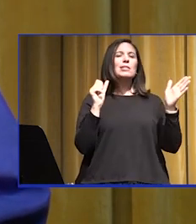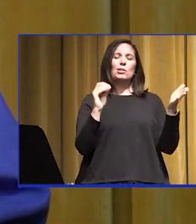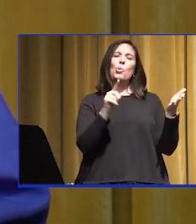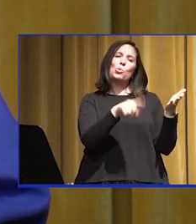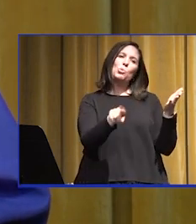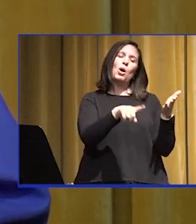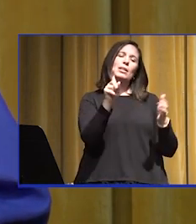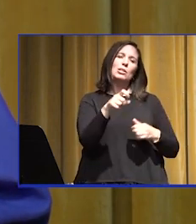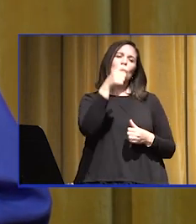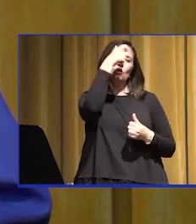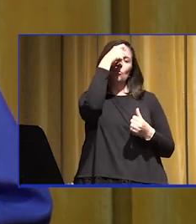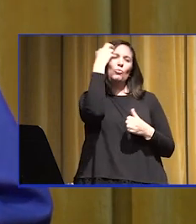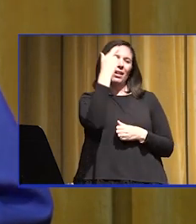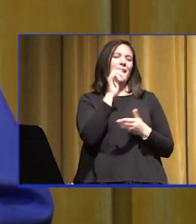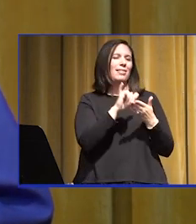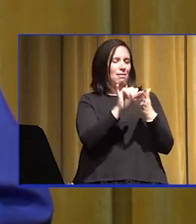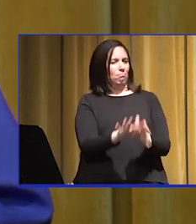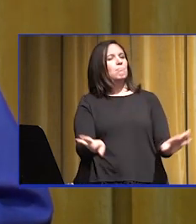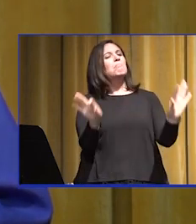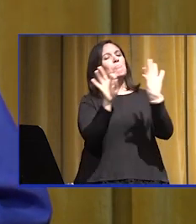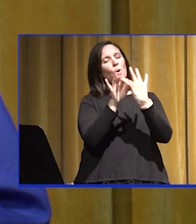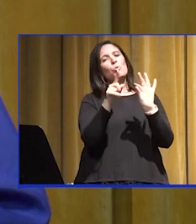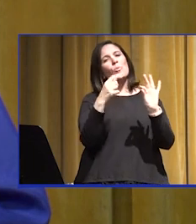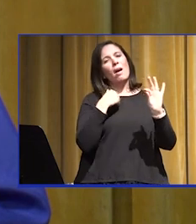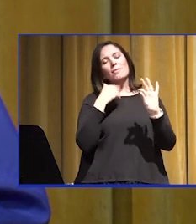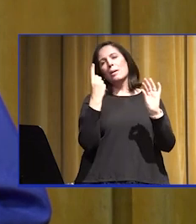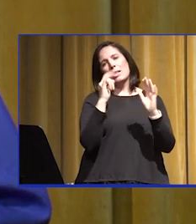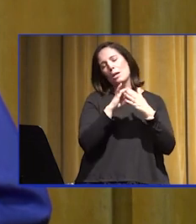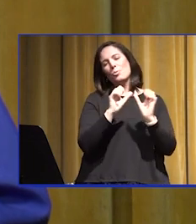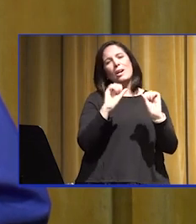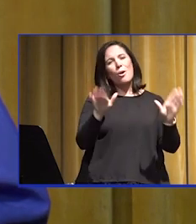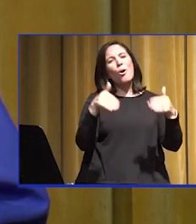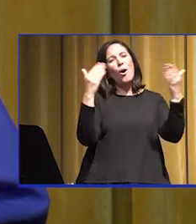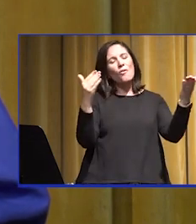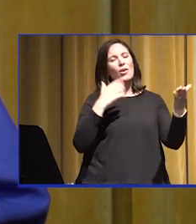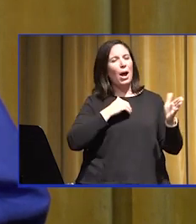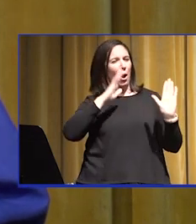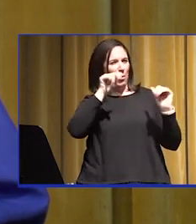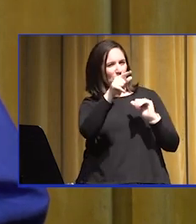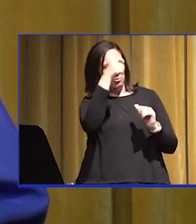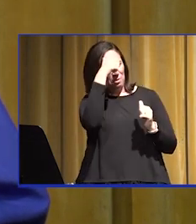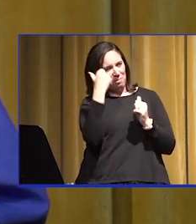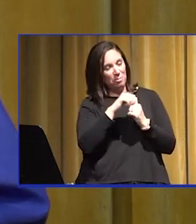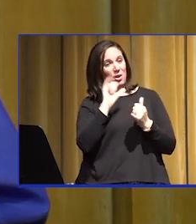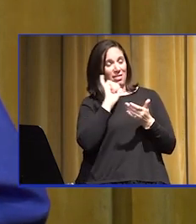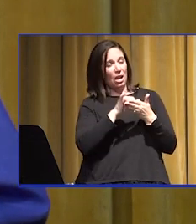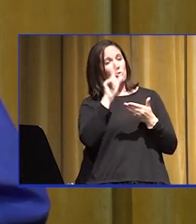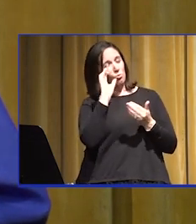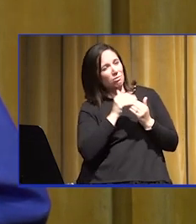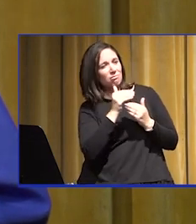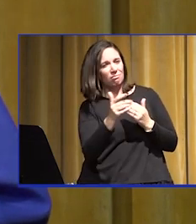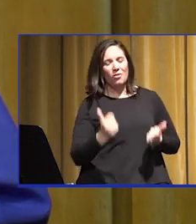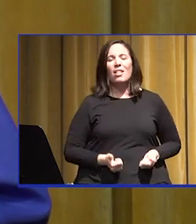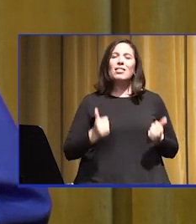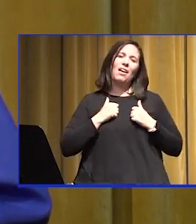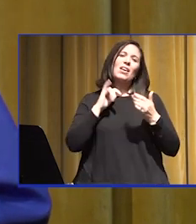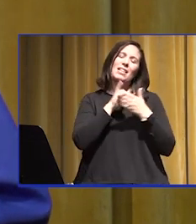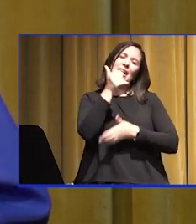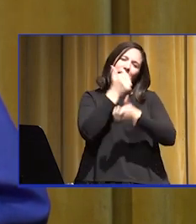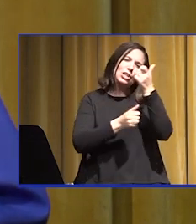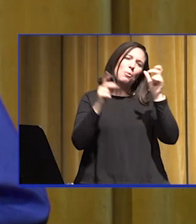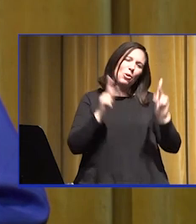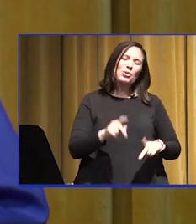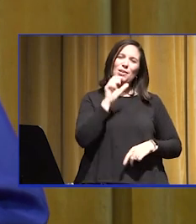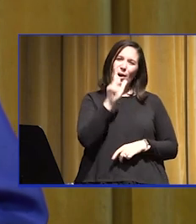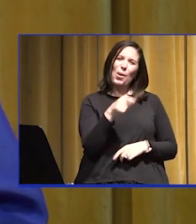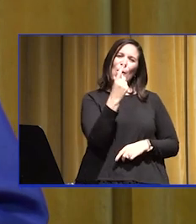You need to realize that you are important, that you have something to offer. I hope you remember, as you go forth in your lives, that each person,